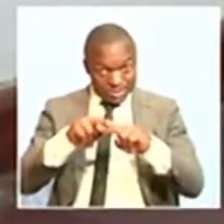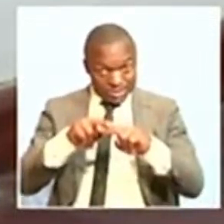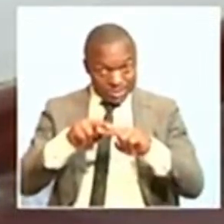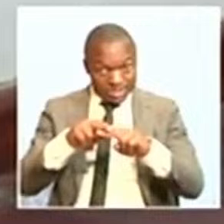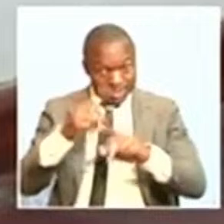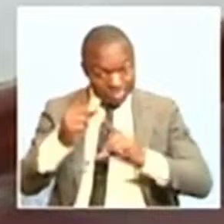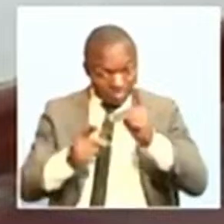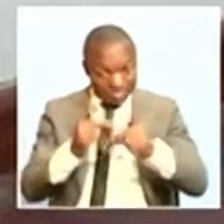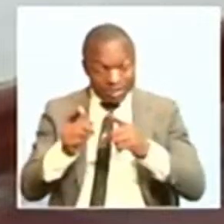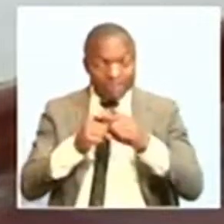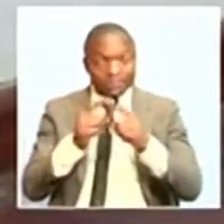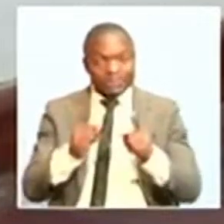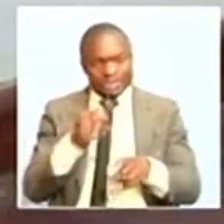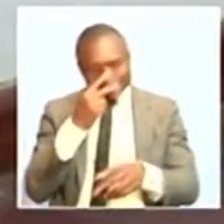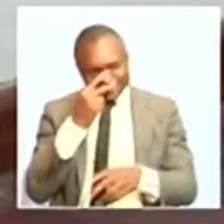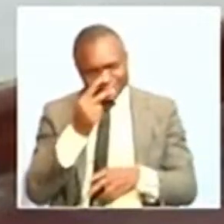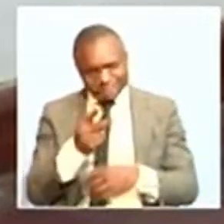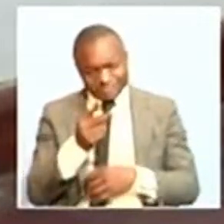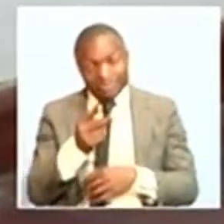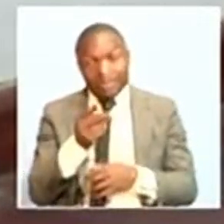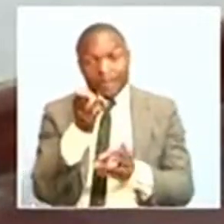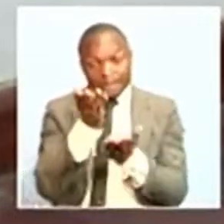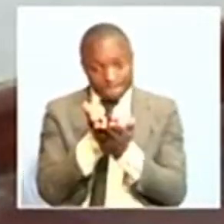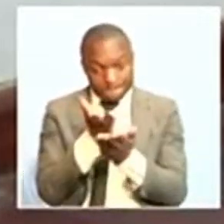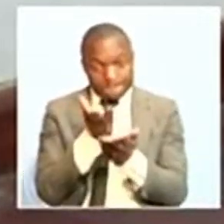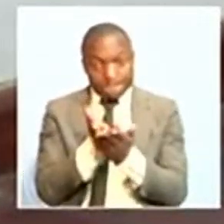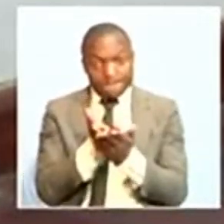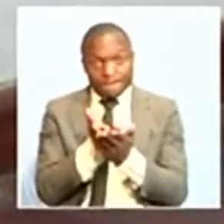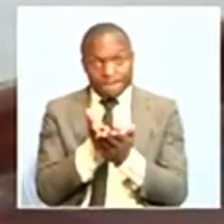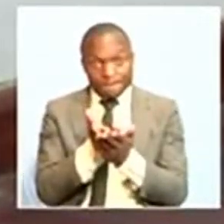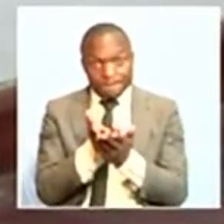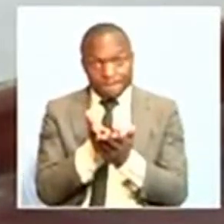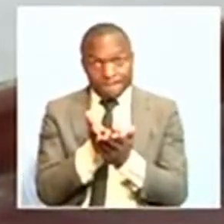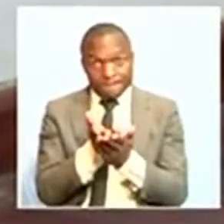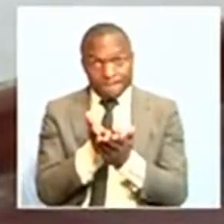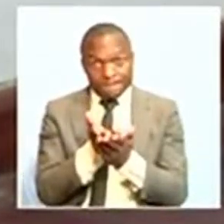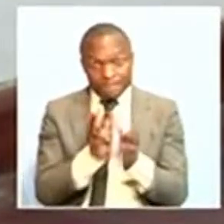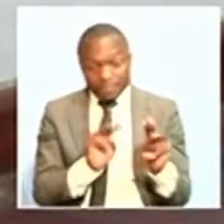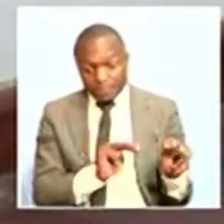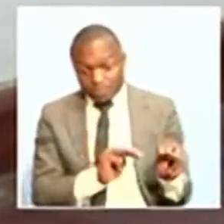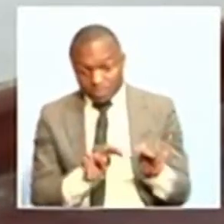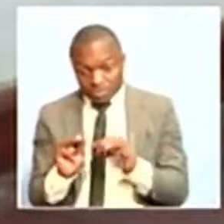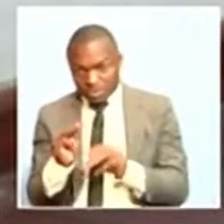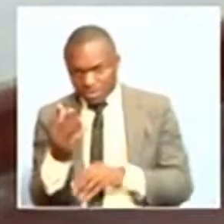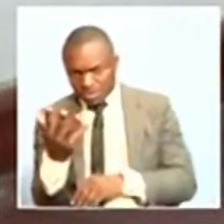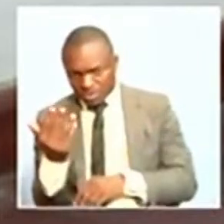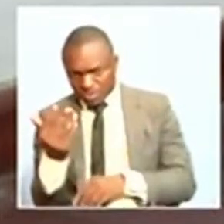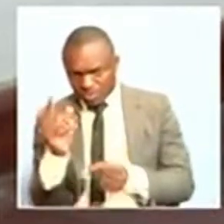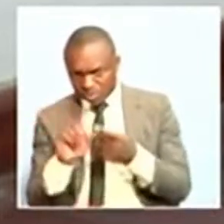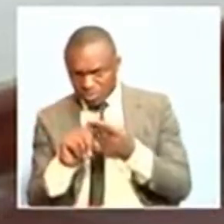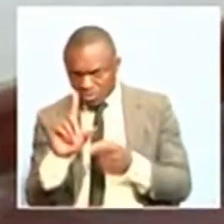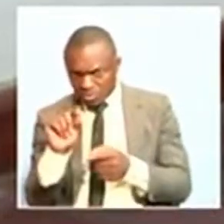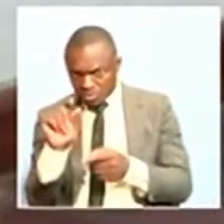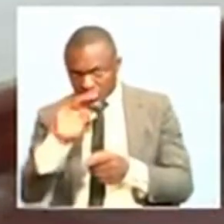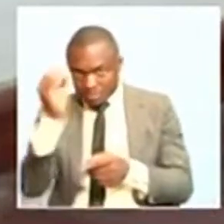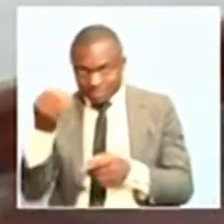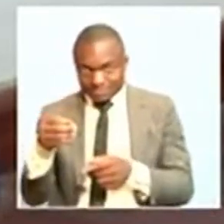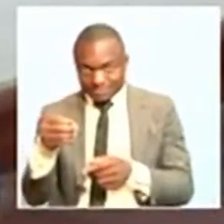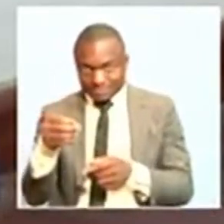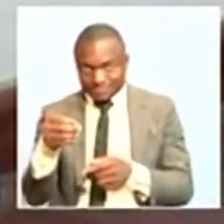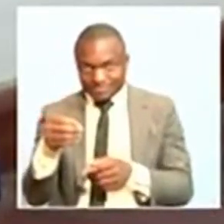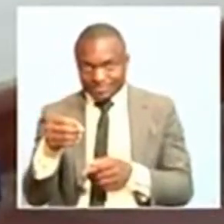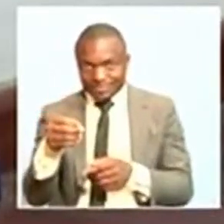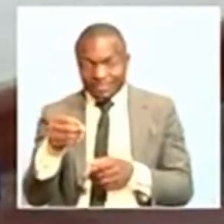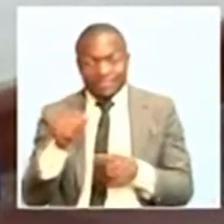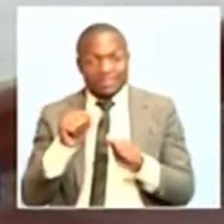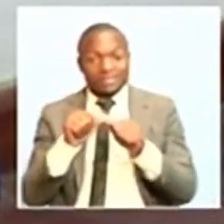despite the proposal to harmonize, the movement from 15 to 20% still falls short